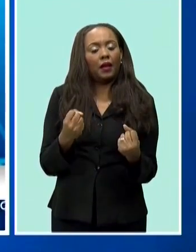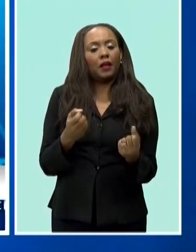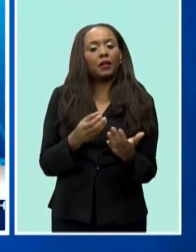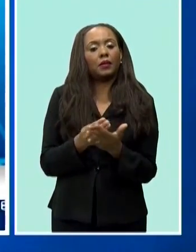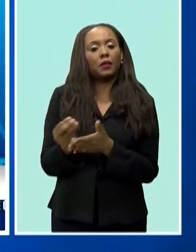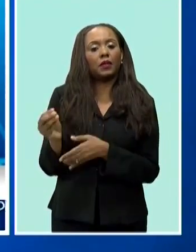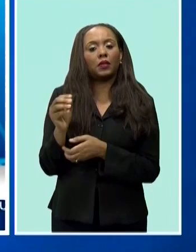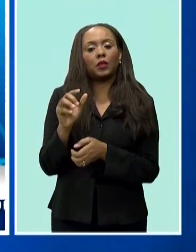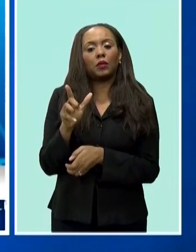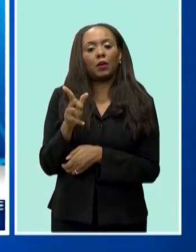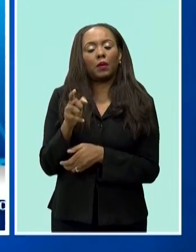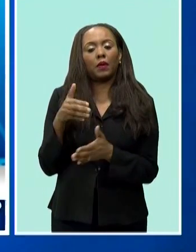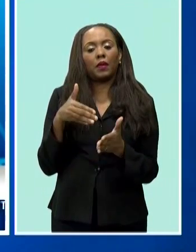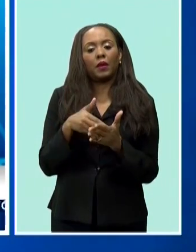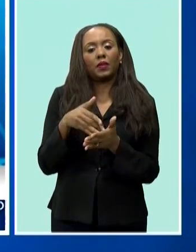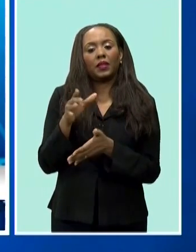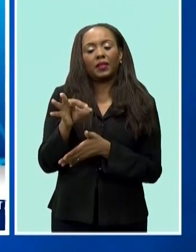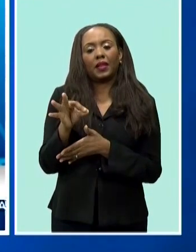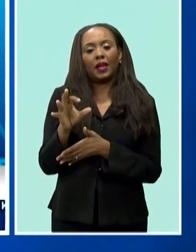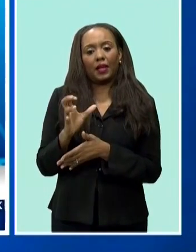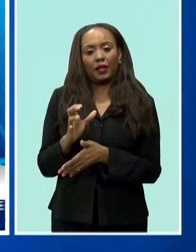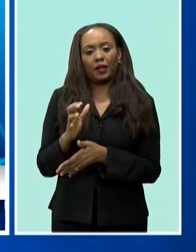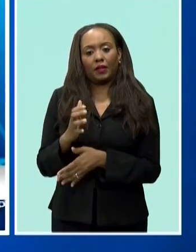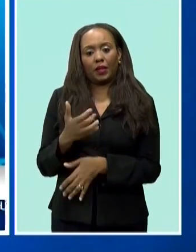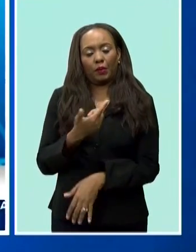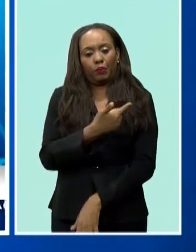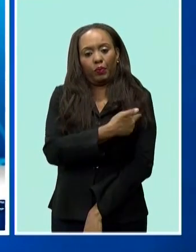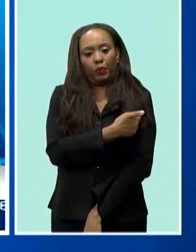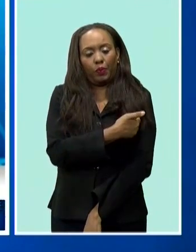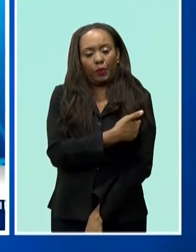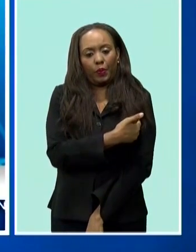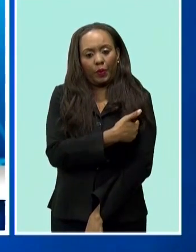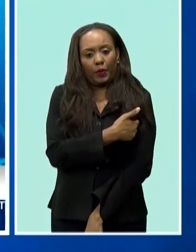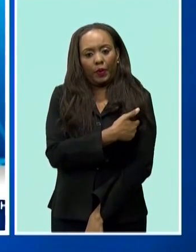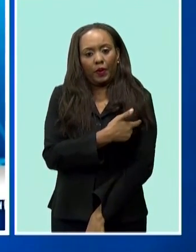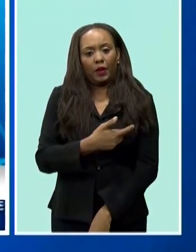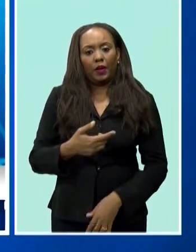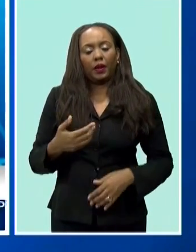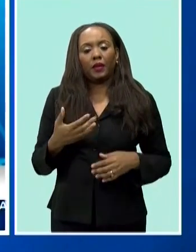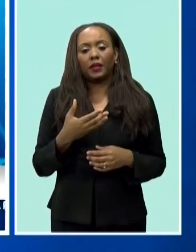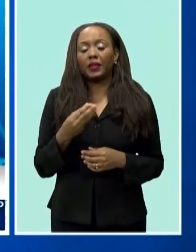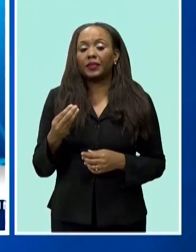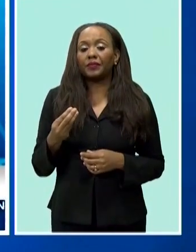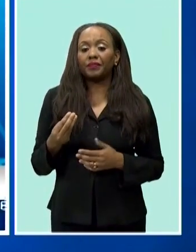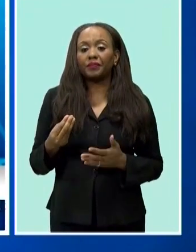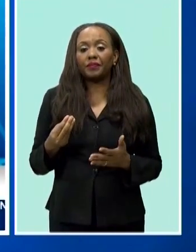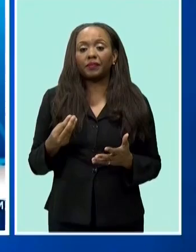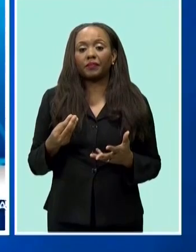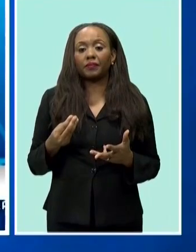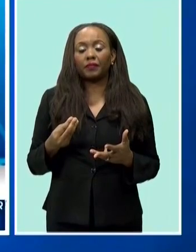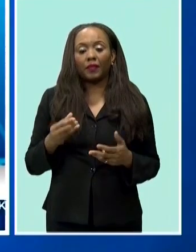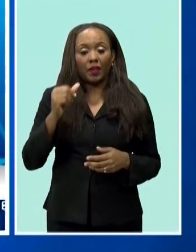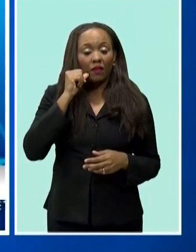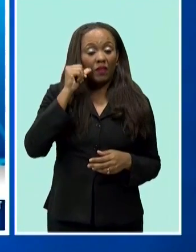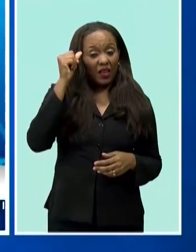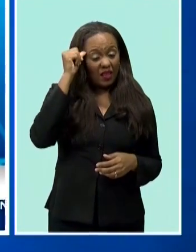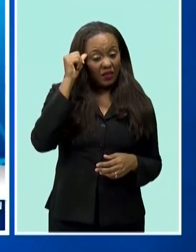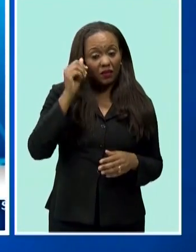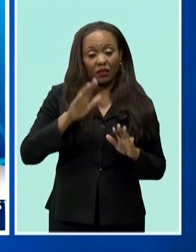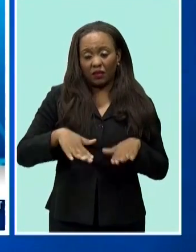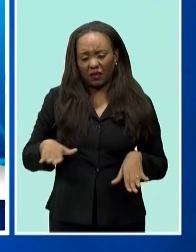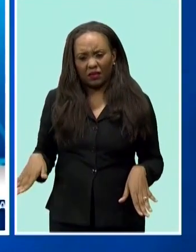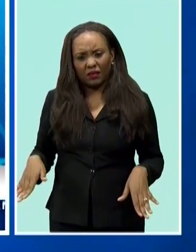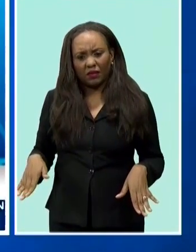purchased 21,900 doses for the season, and this is for adults and children, particularly